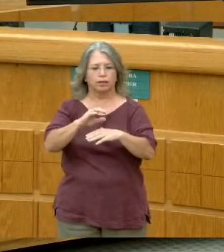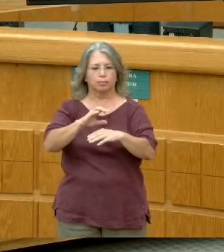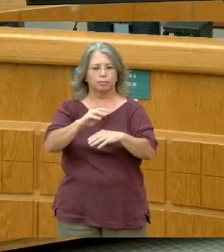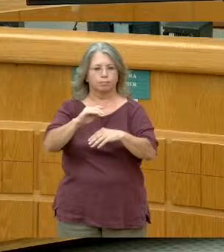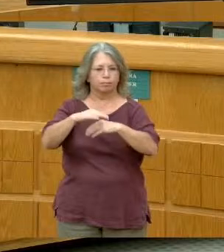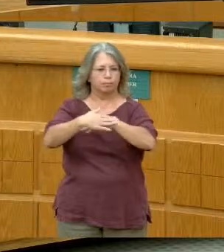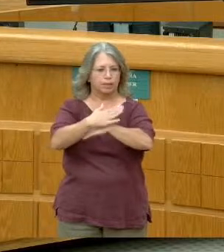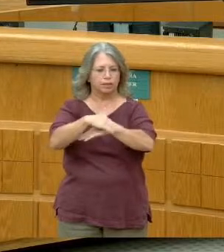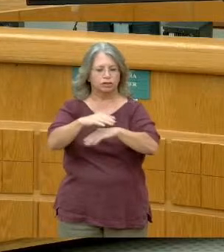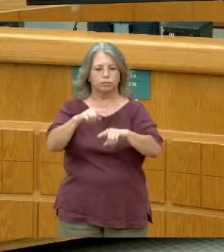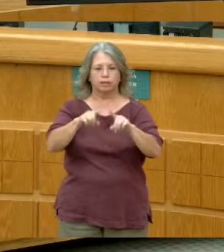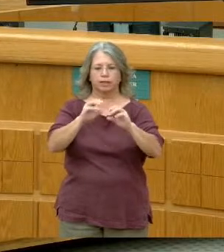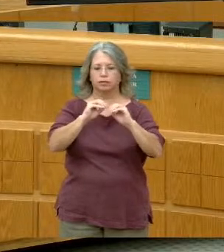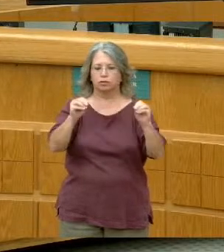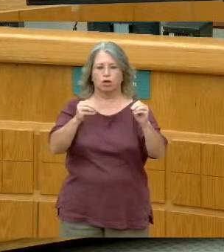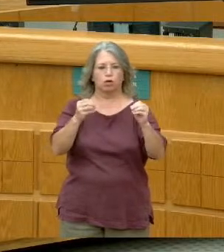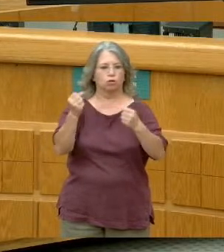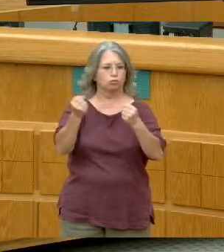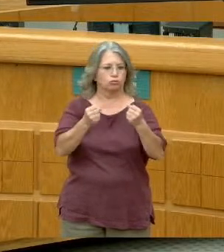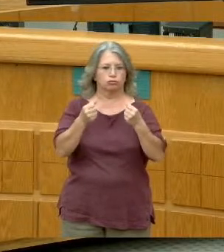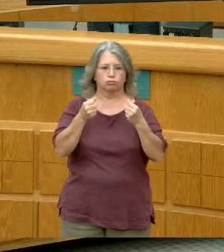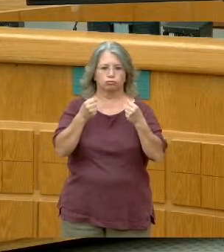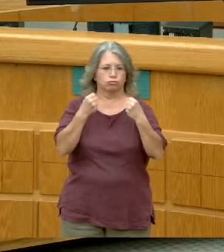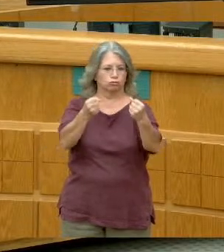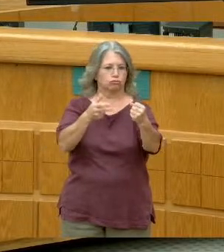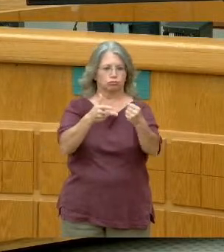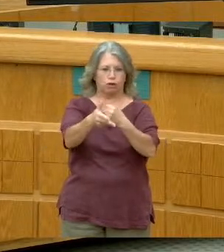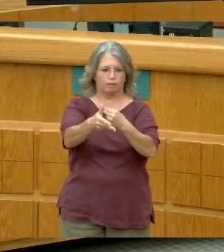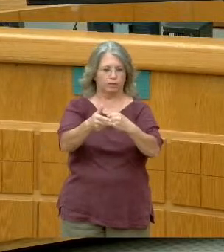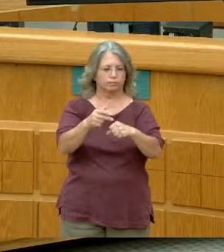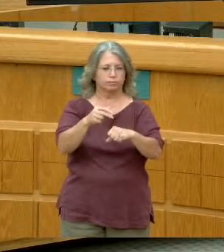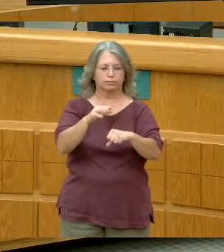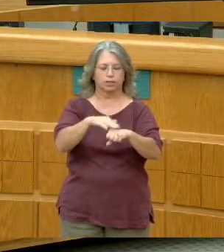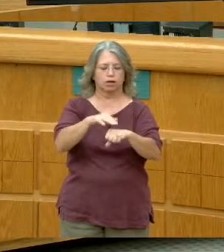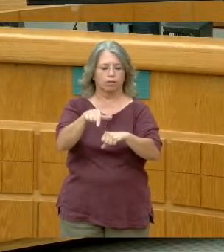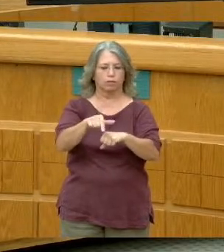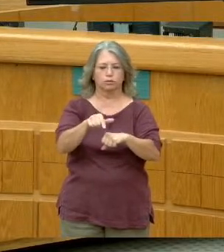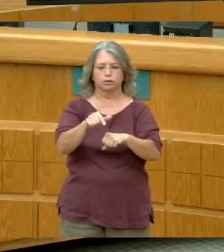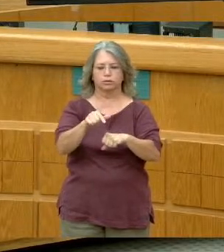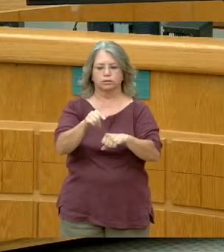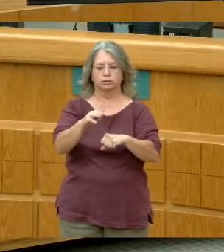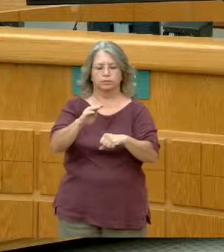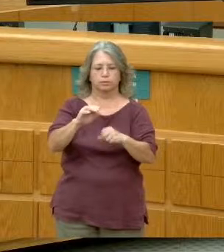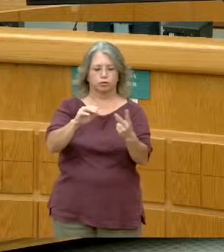Beach, because there's no vehicular traffic on them. And